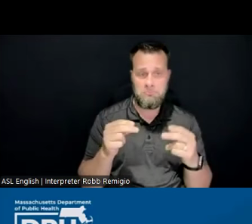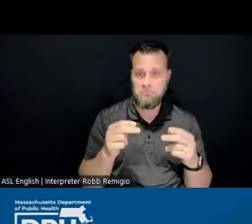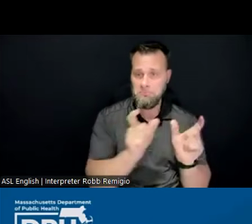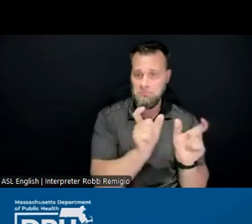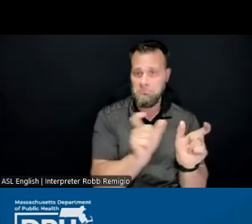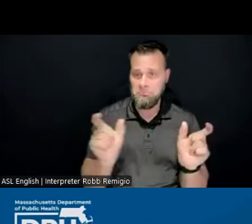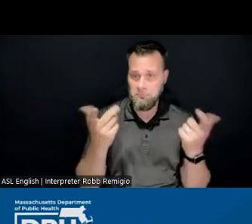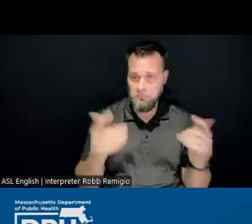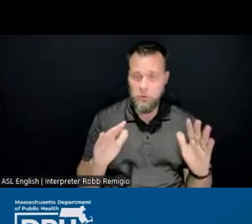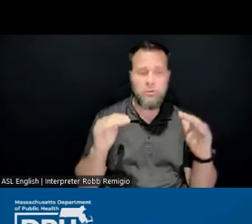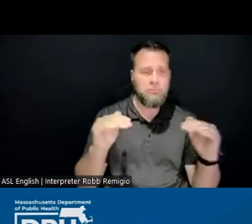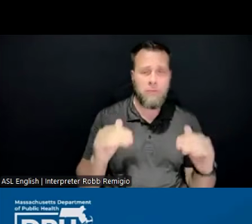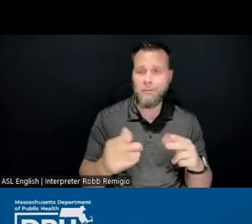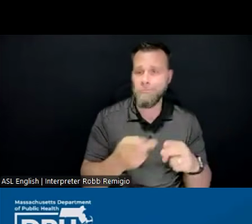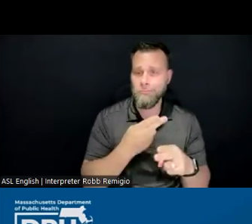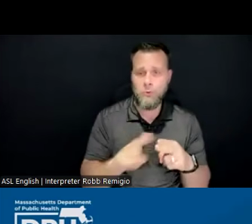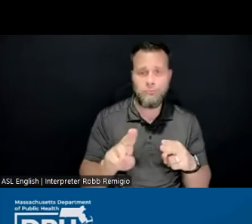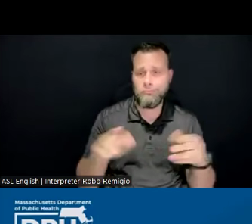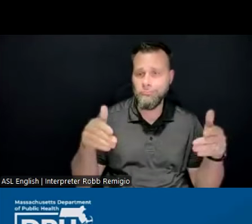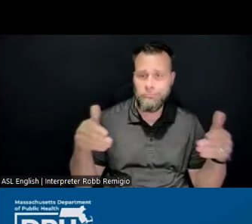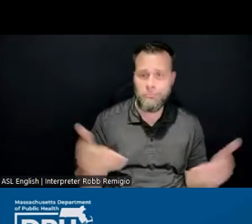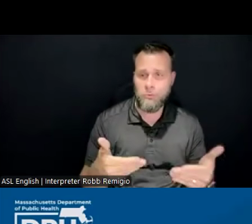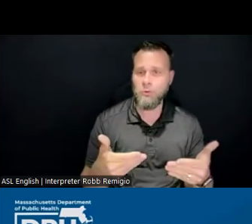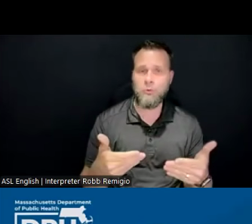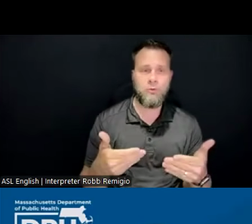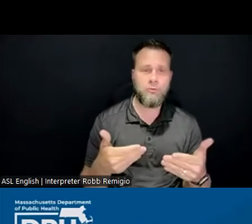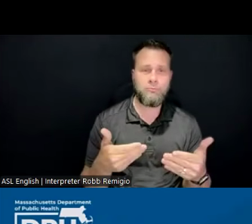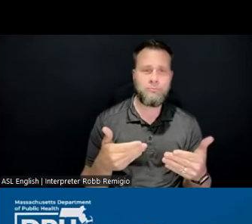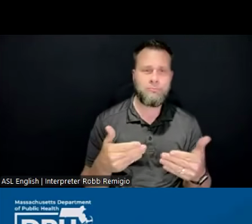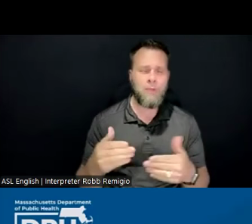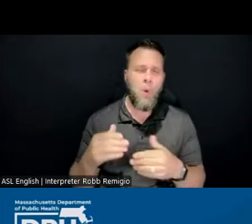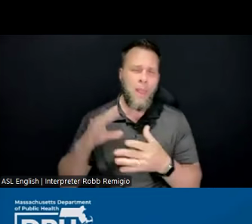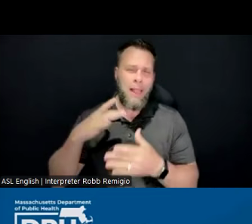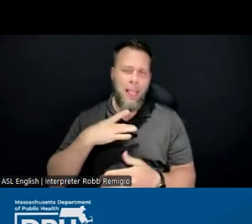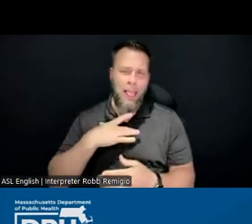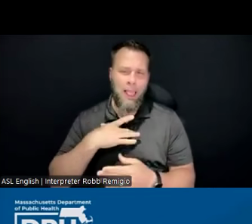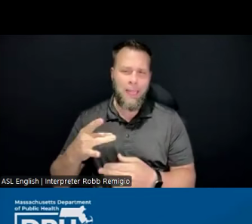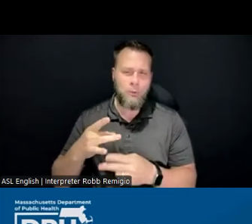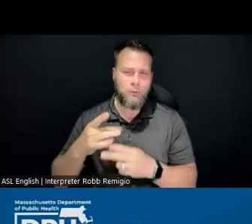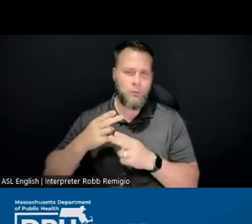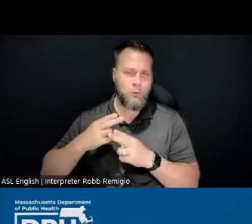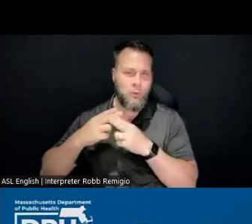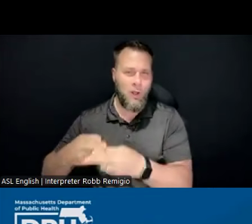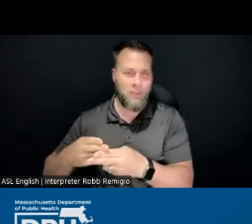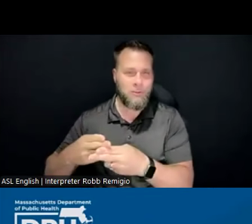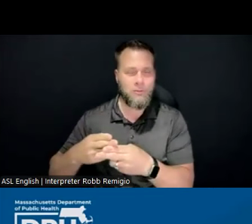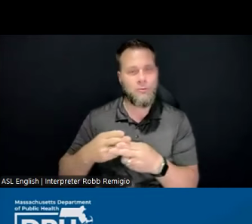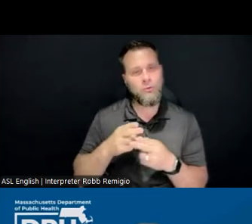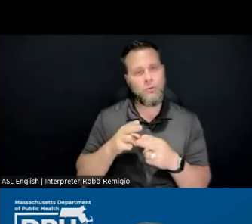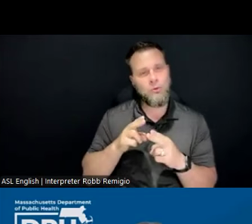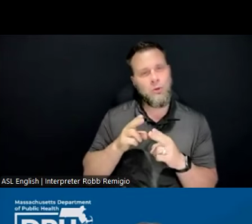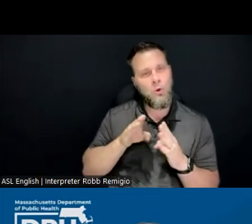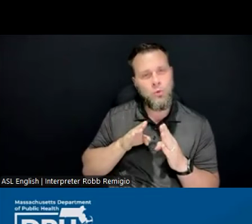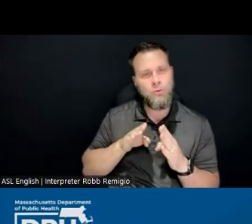intro, like I think route builder is the word that we like to say. Not an icebreaker, kind of an icebreaker, but I know some people aren't too fond of